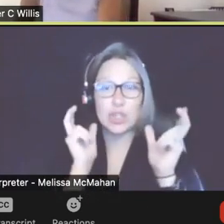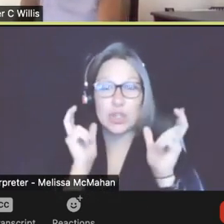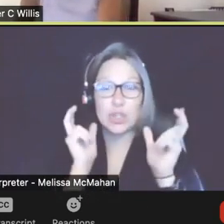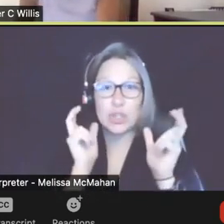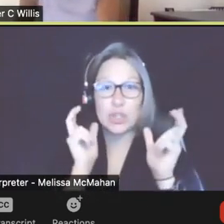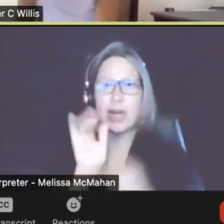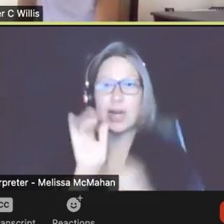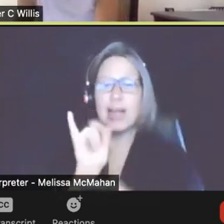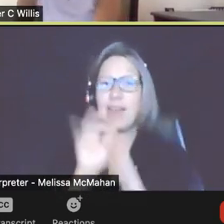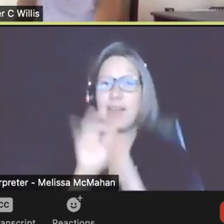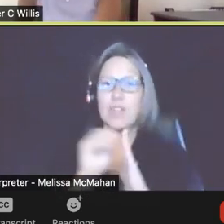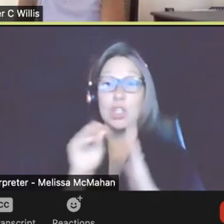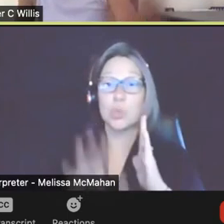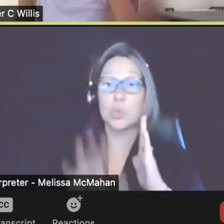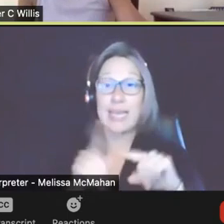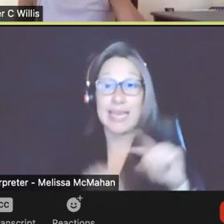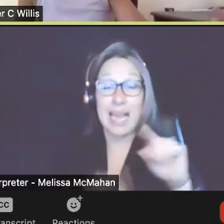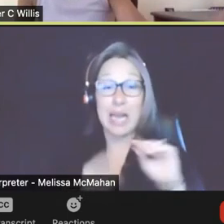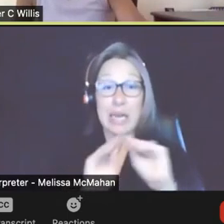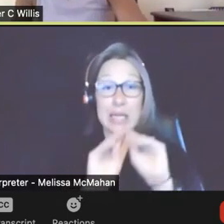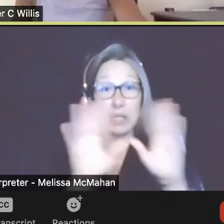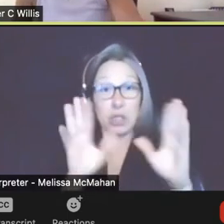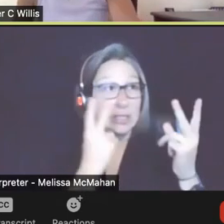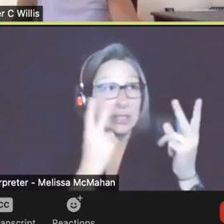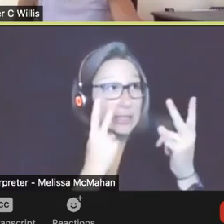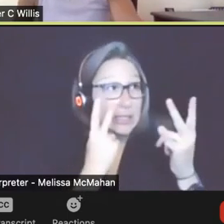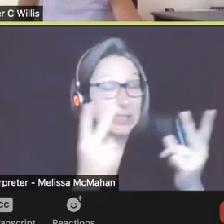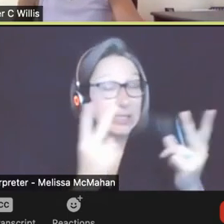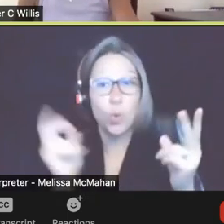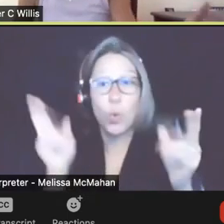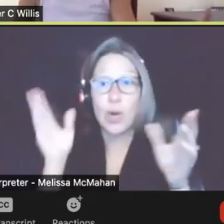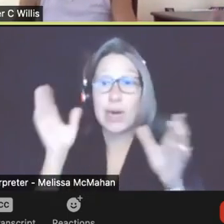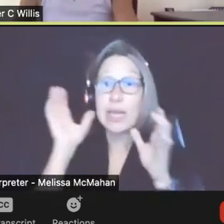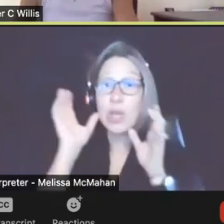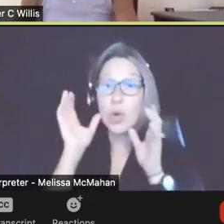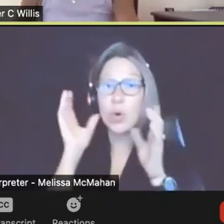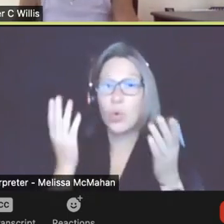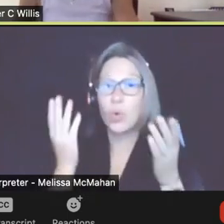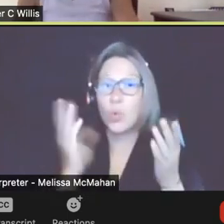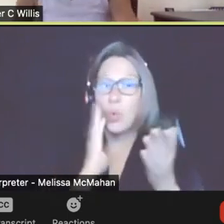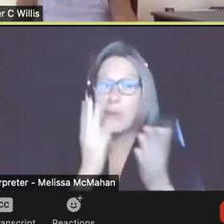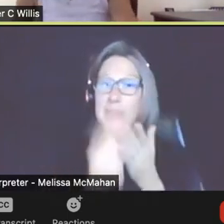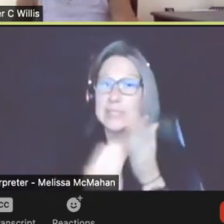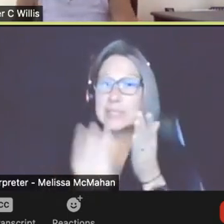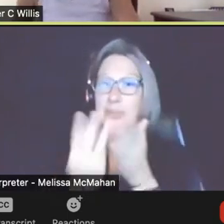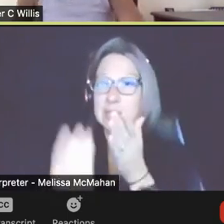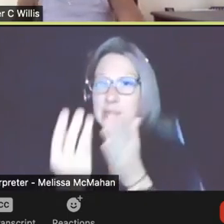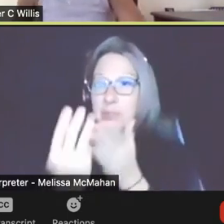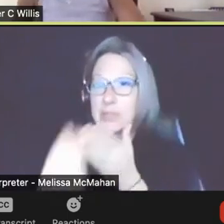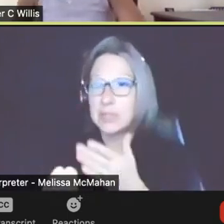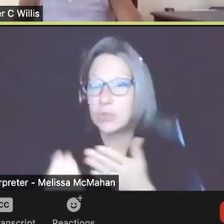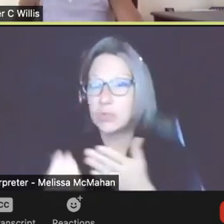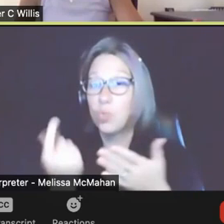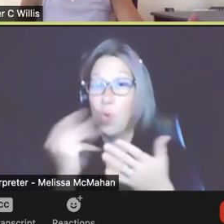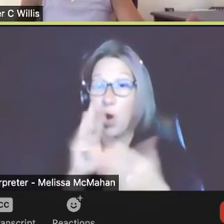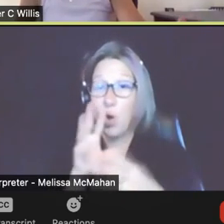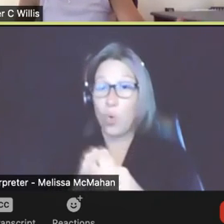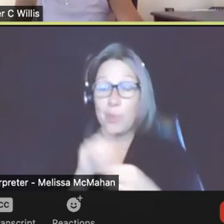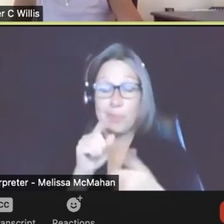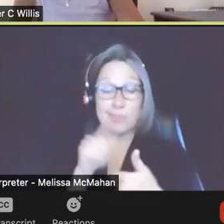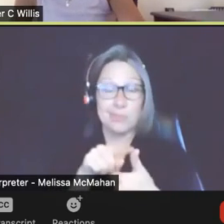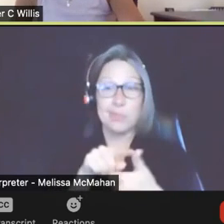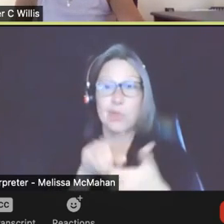see what is going on around them, what are some things that they're going to miss out on? Learning from their classmates, especially look at